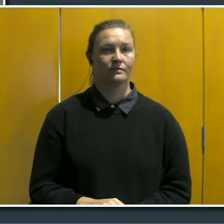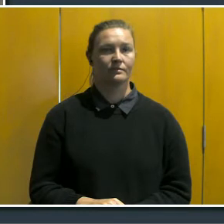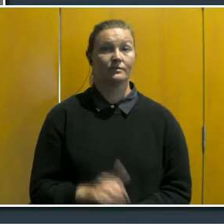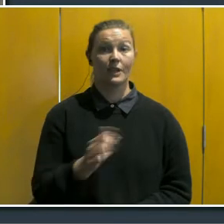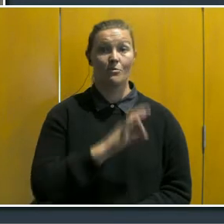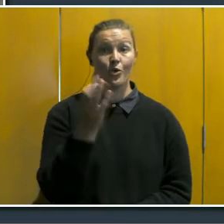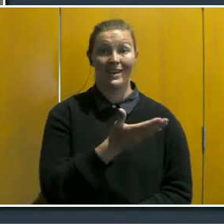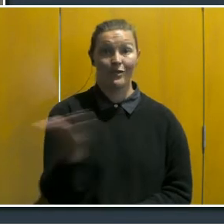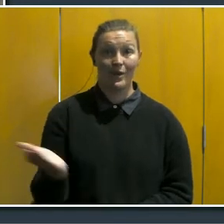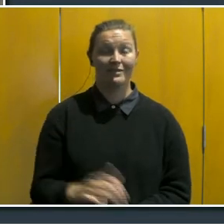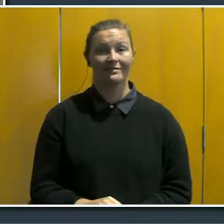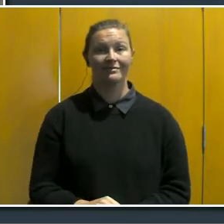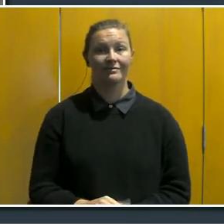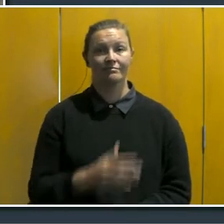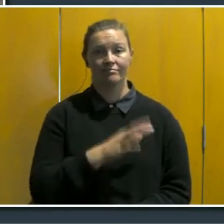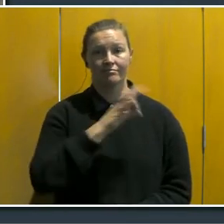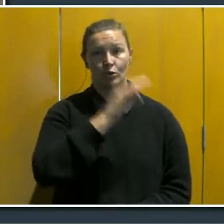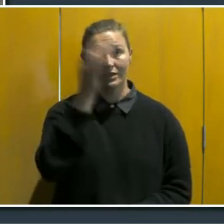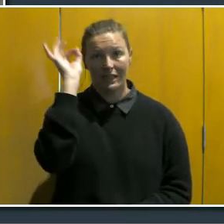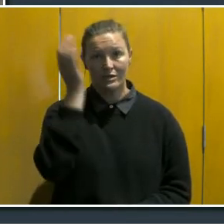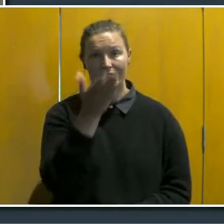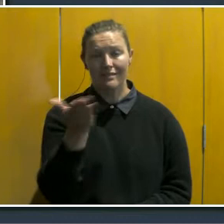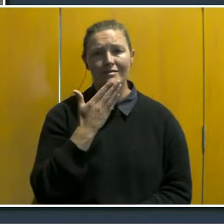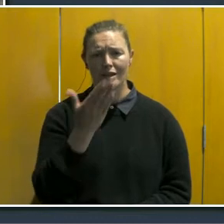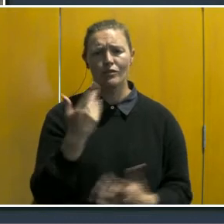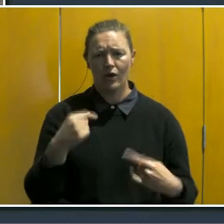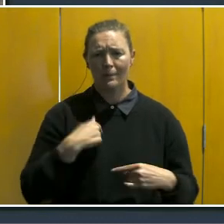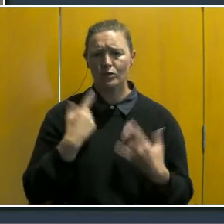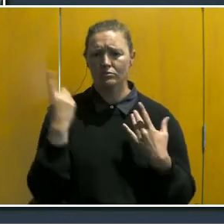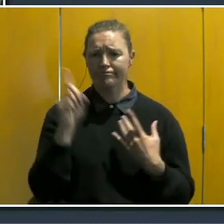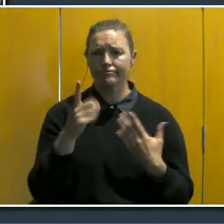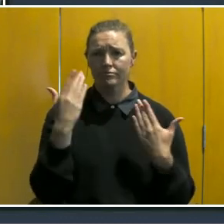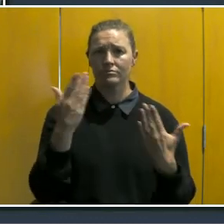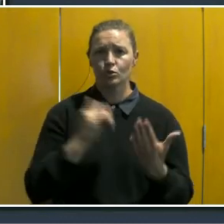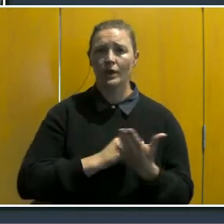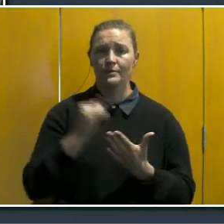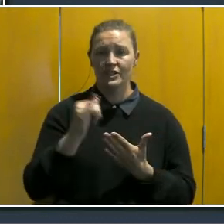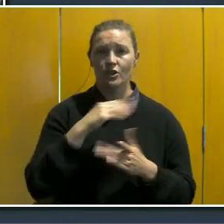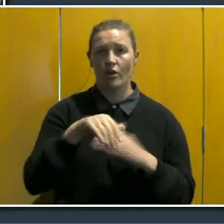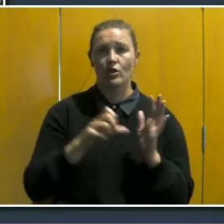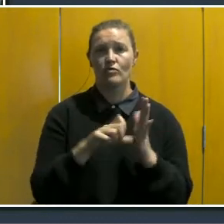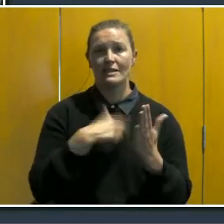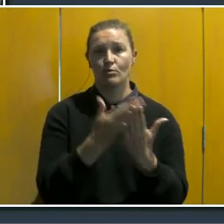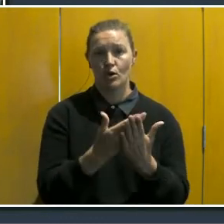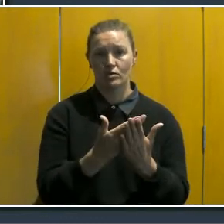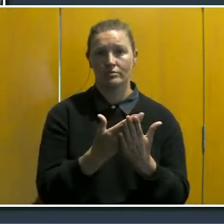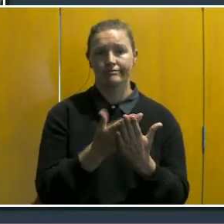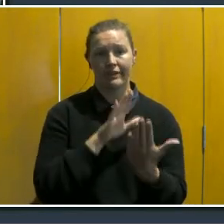Good morning, everybody. To the councillors, thank you for allowing me to present my objection to the rates proposal in